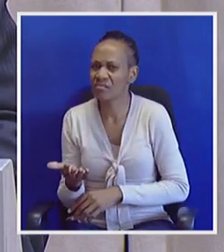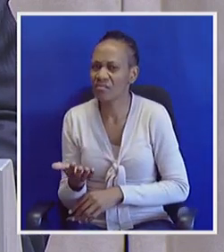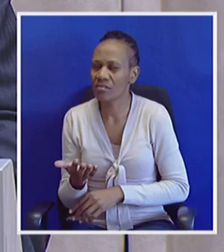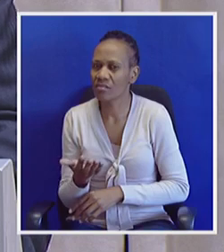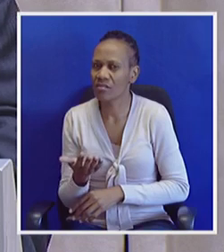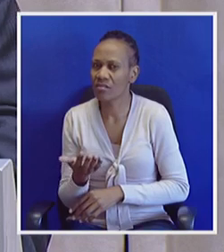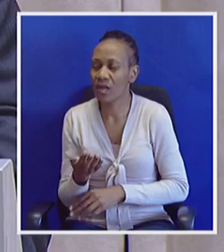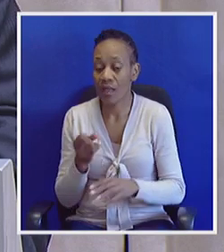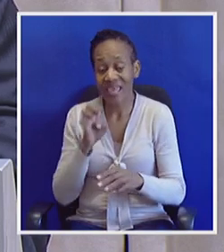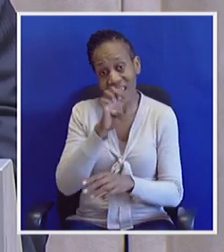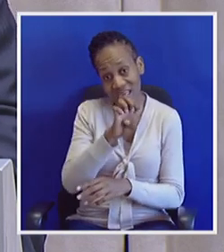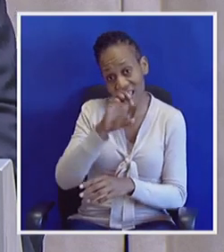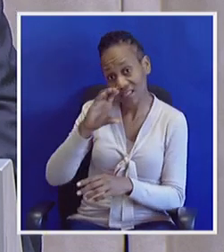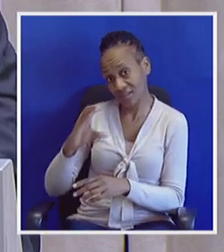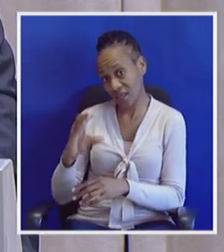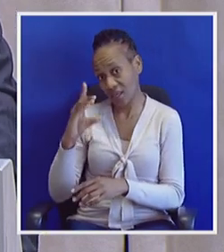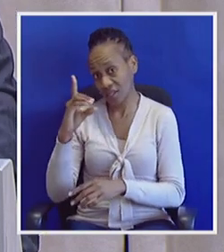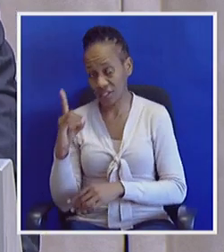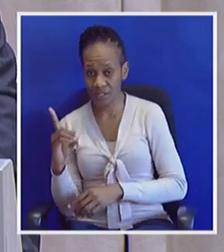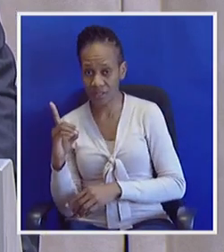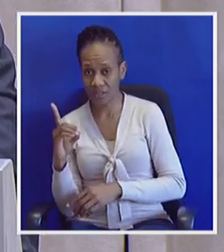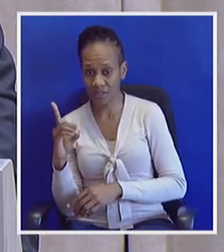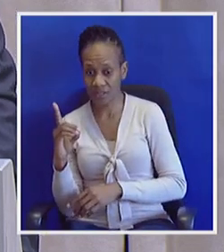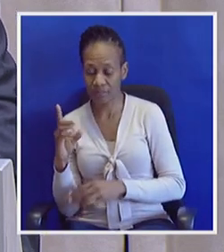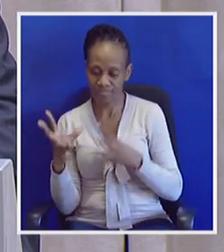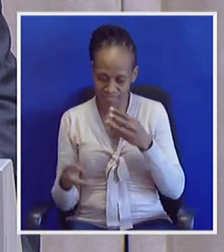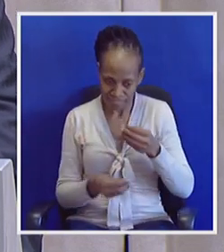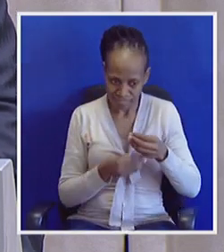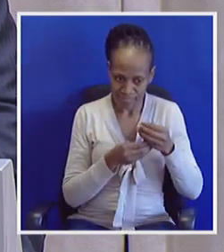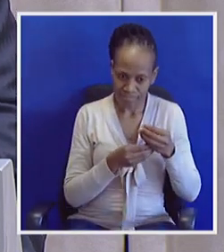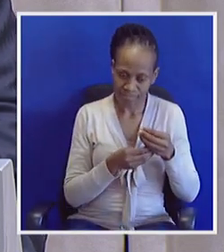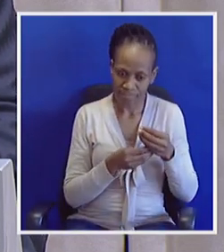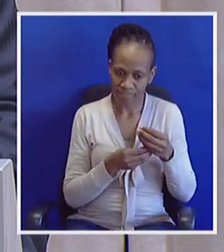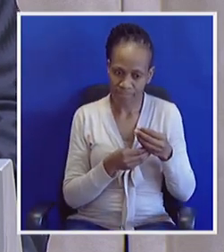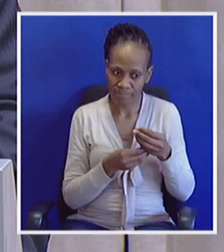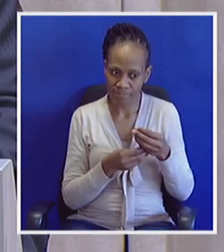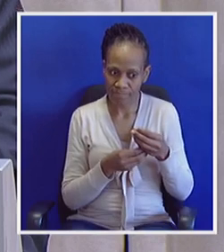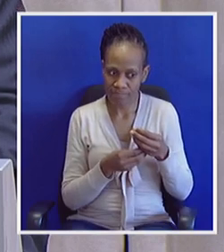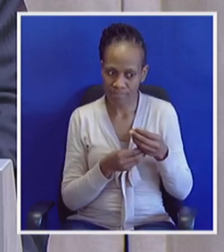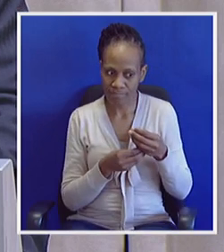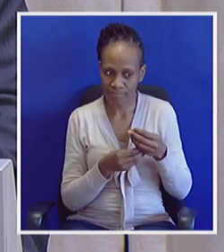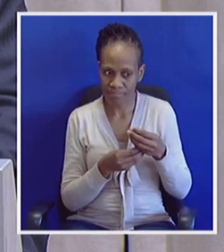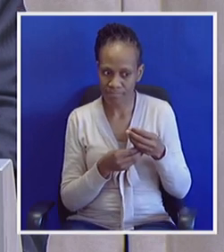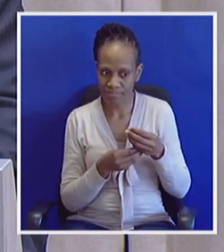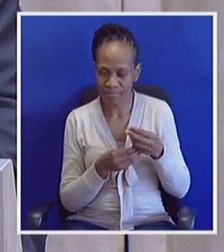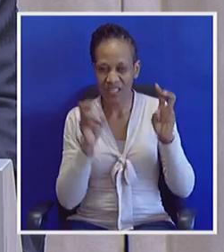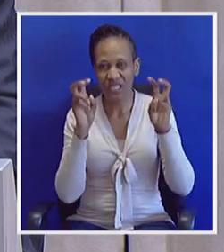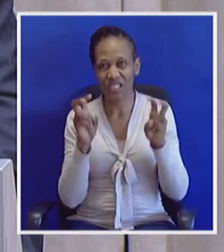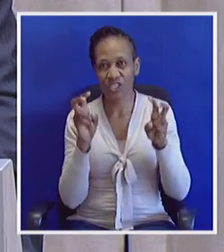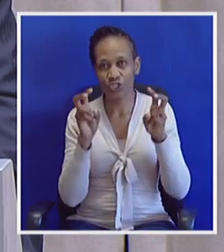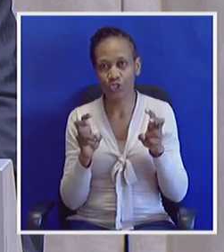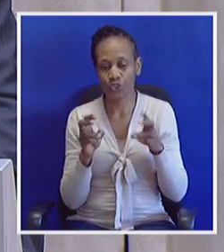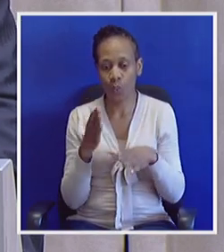your early childhood development, and also how we can look at this whole issue of